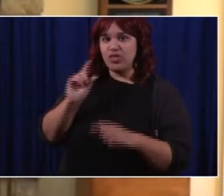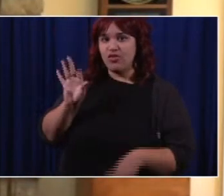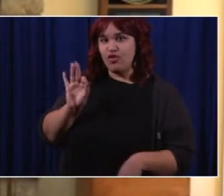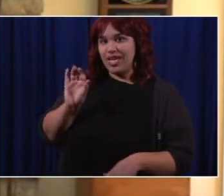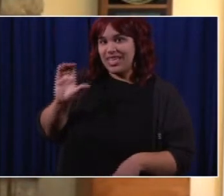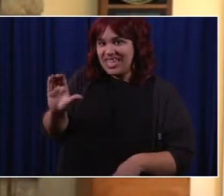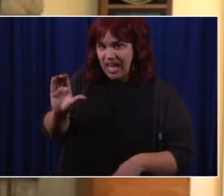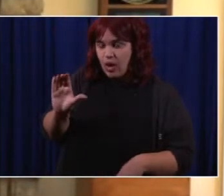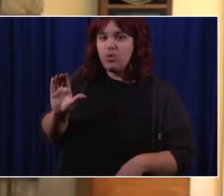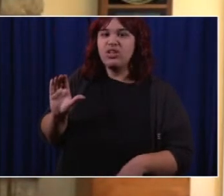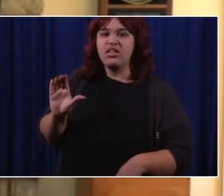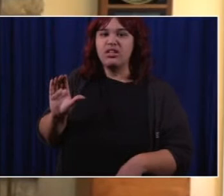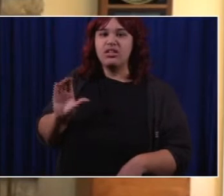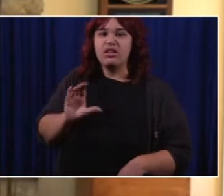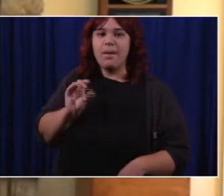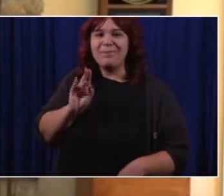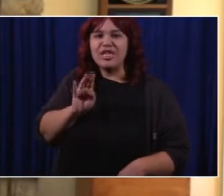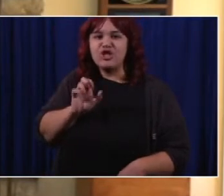seeing 95%